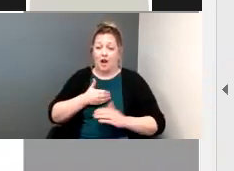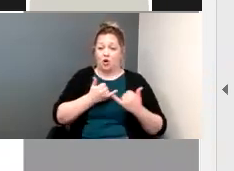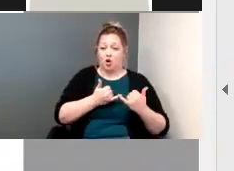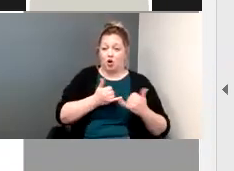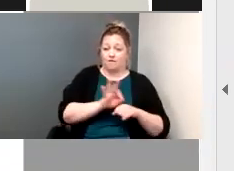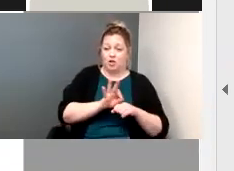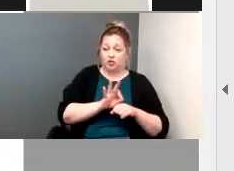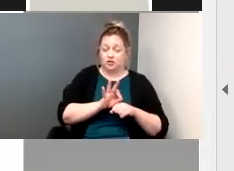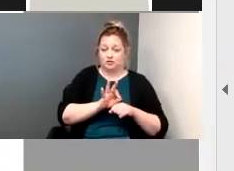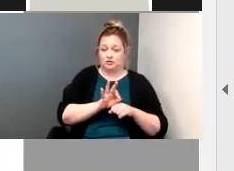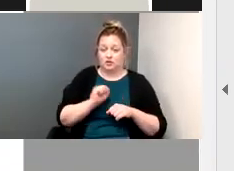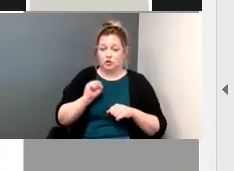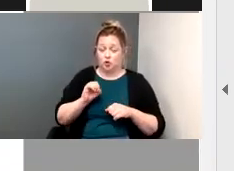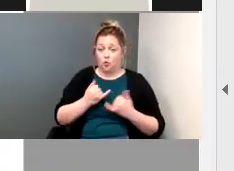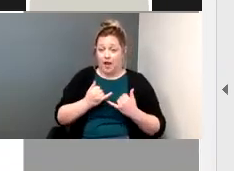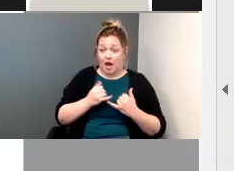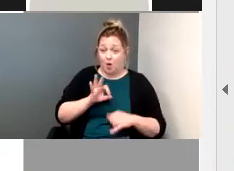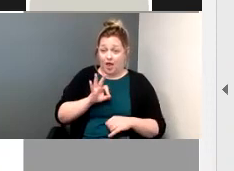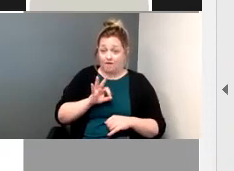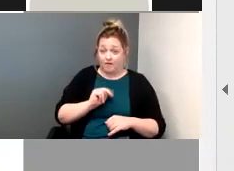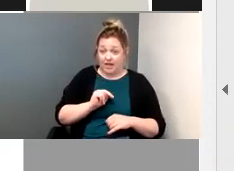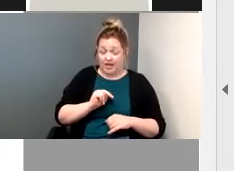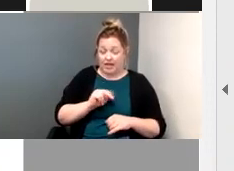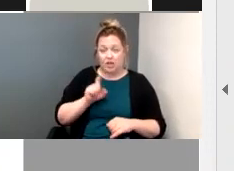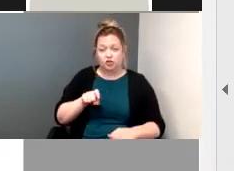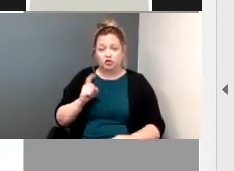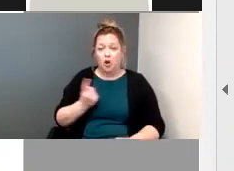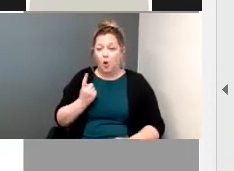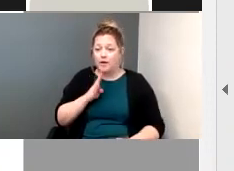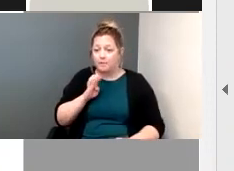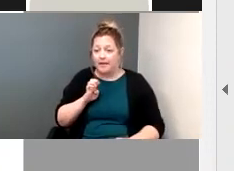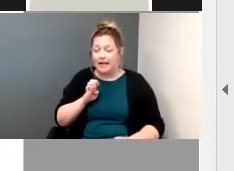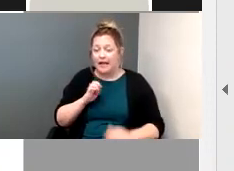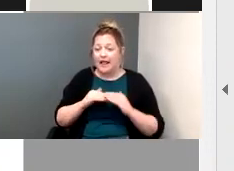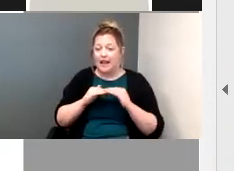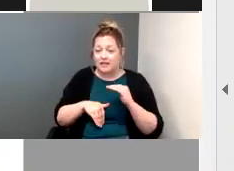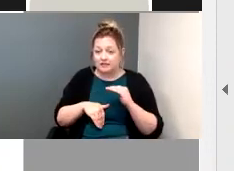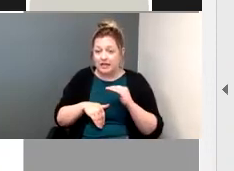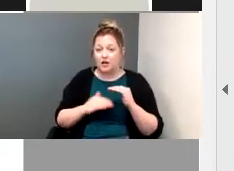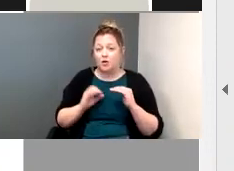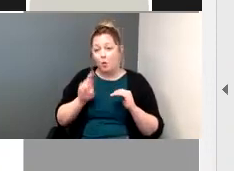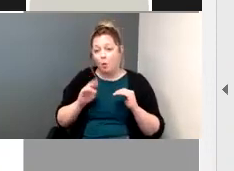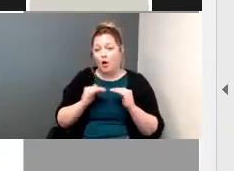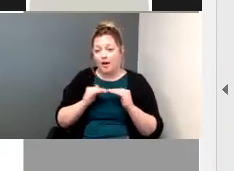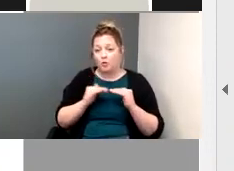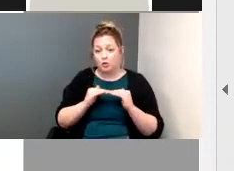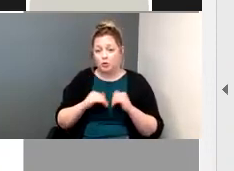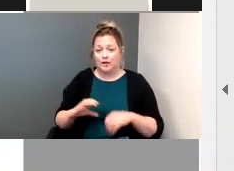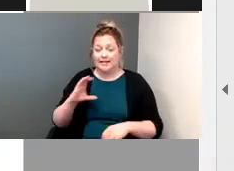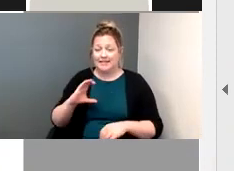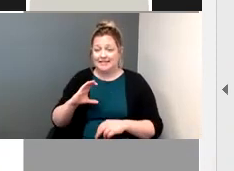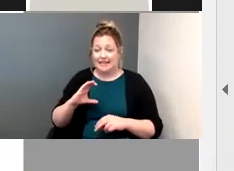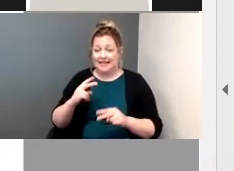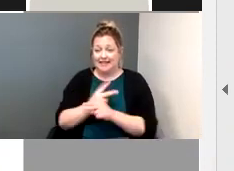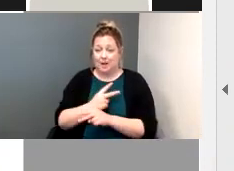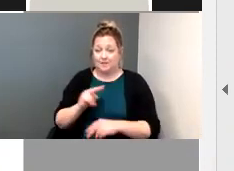n should always be smaller or equal to c times n squared, right? Where c